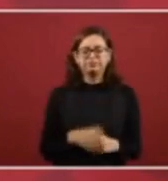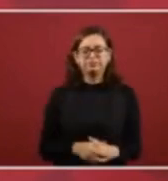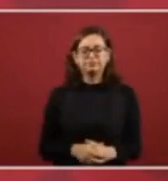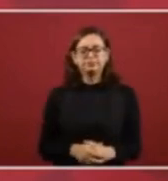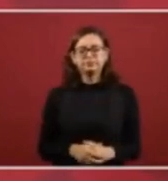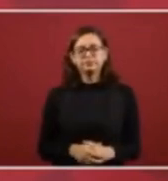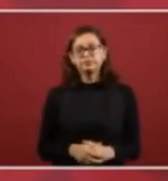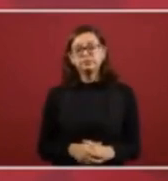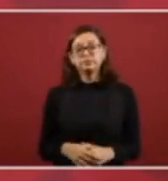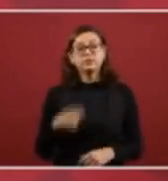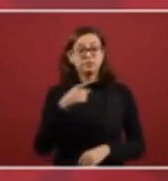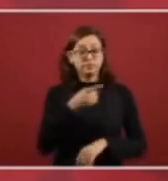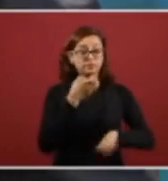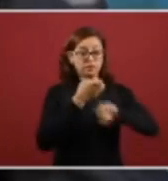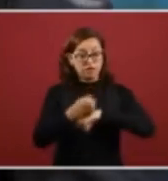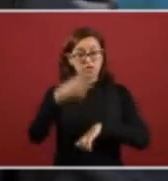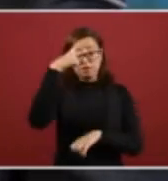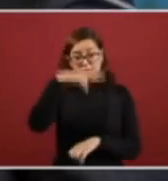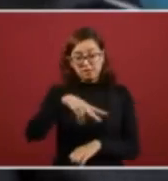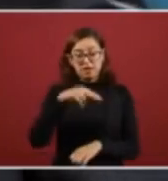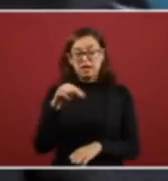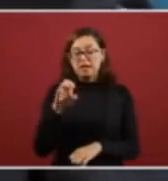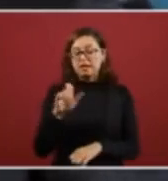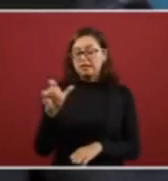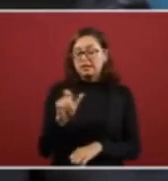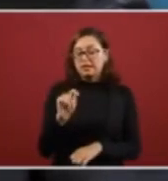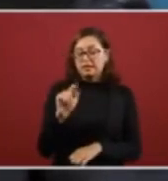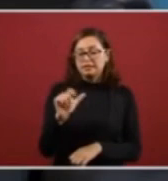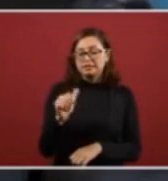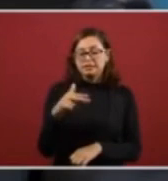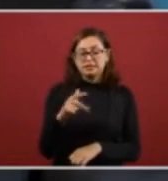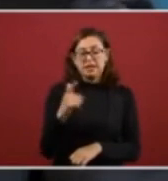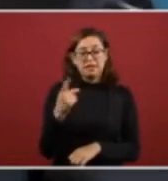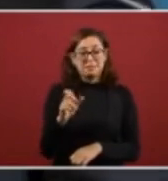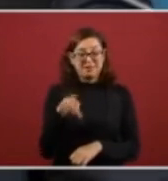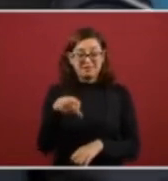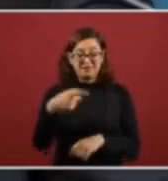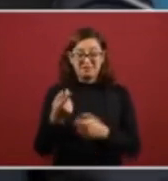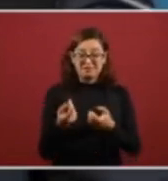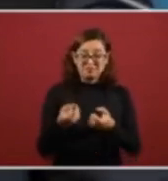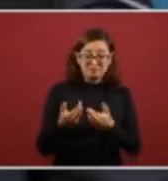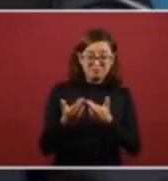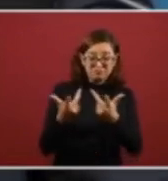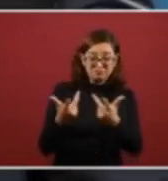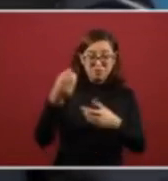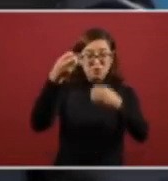in the case of Ixtlalpan, practically very close to some